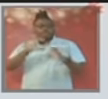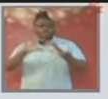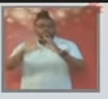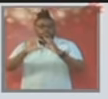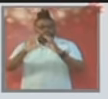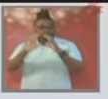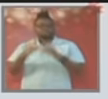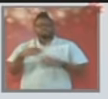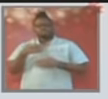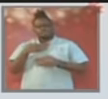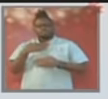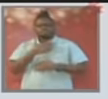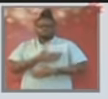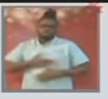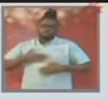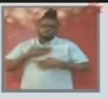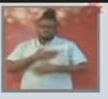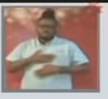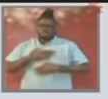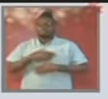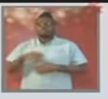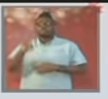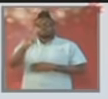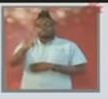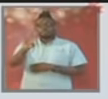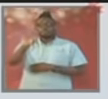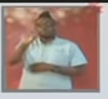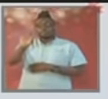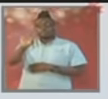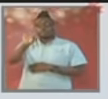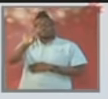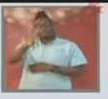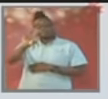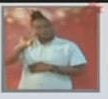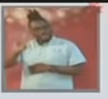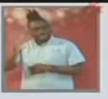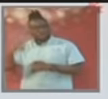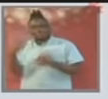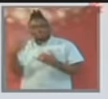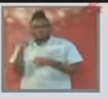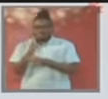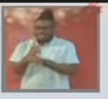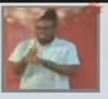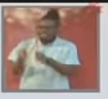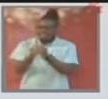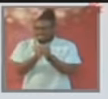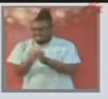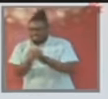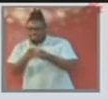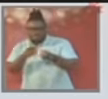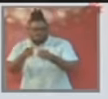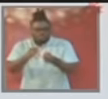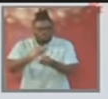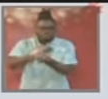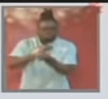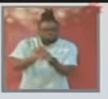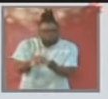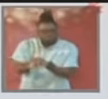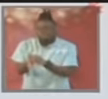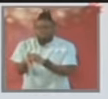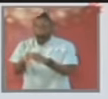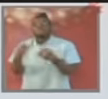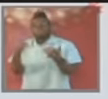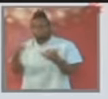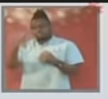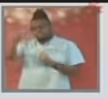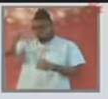we continue to work together to manage this pandemic. And a special thank you to my colleague Al Alexander, who moderated over the